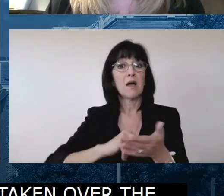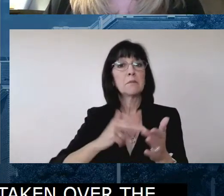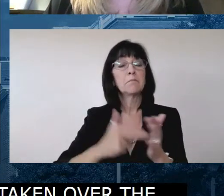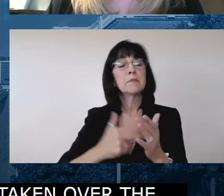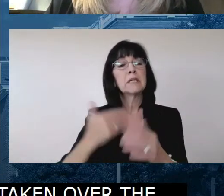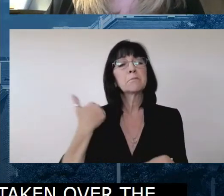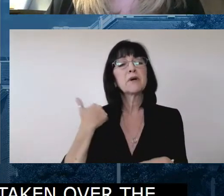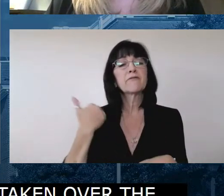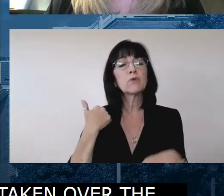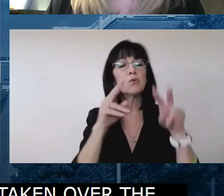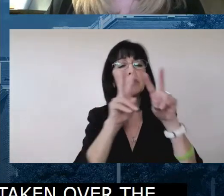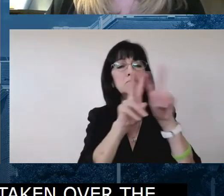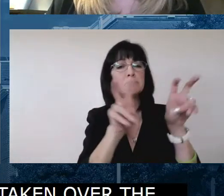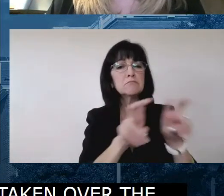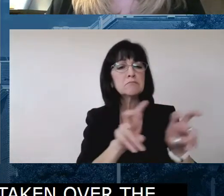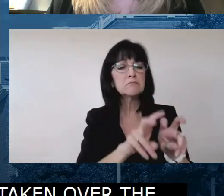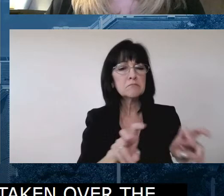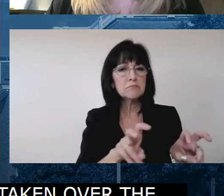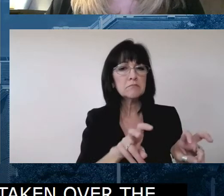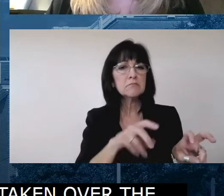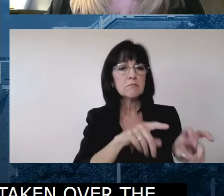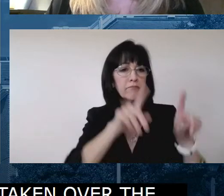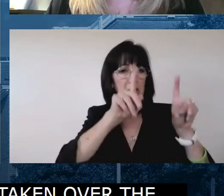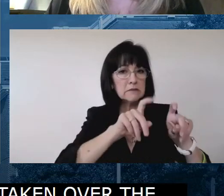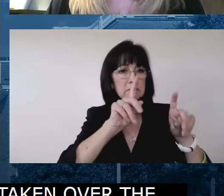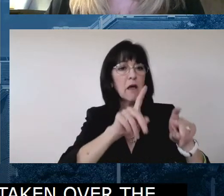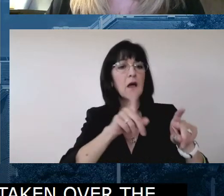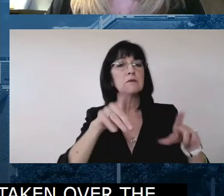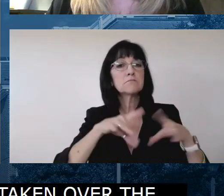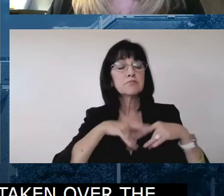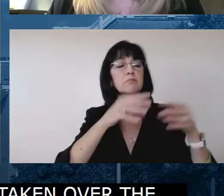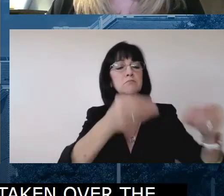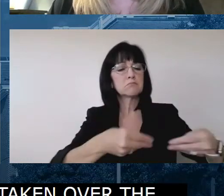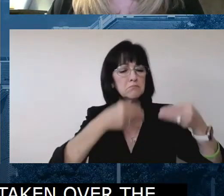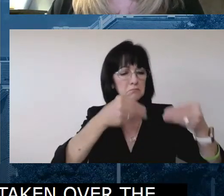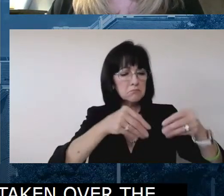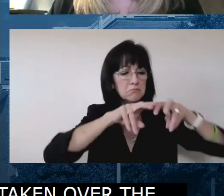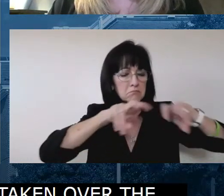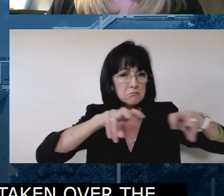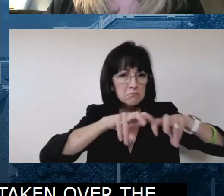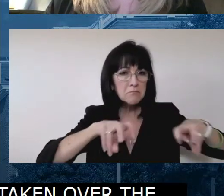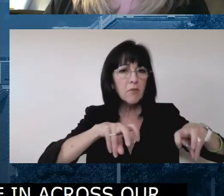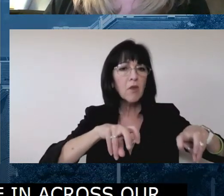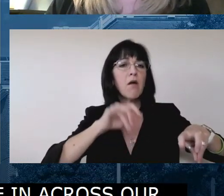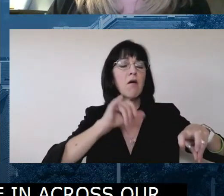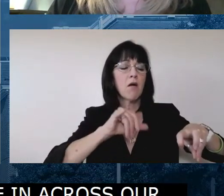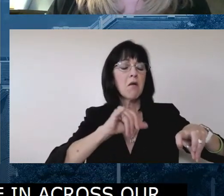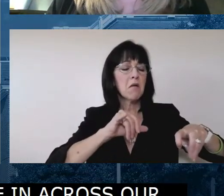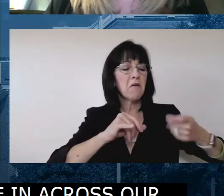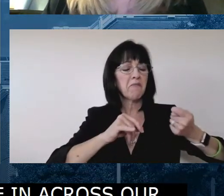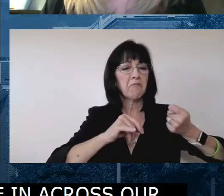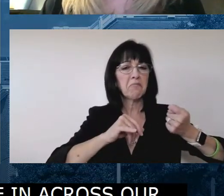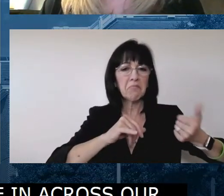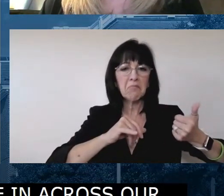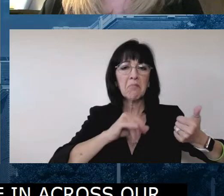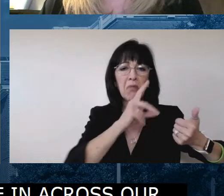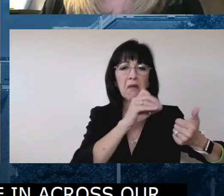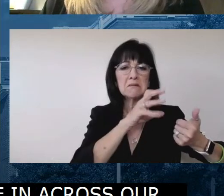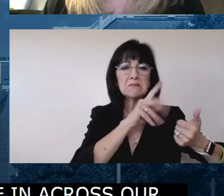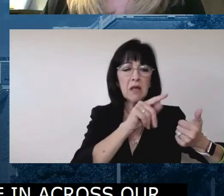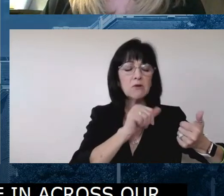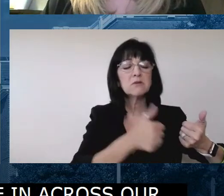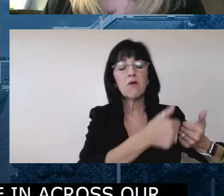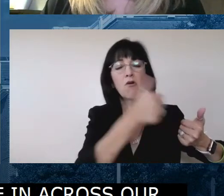this is true across our country, in our region and our state. And our concerns are